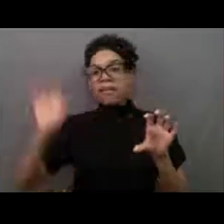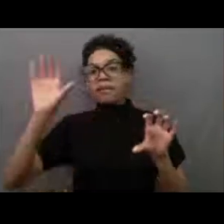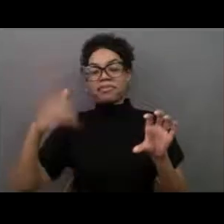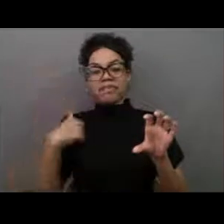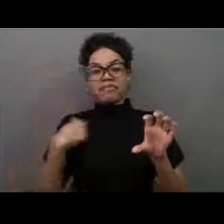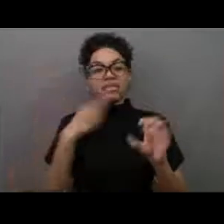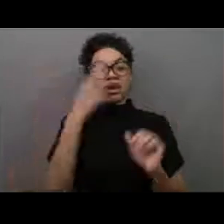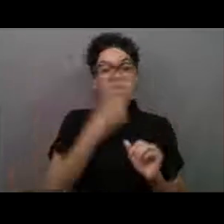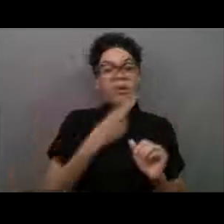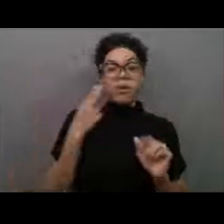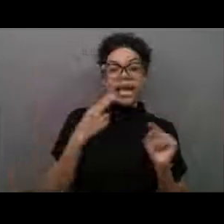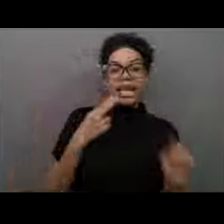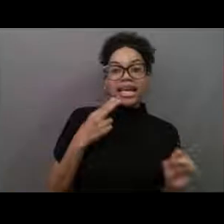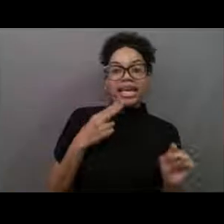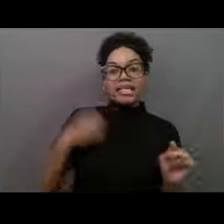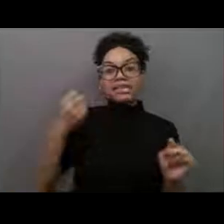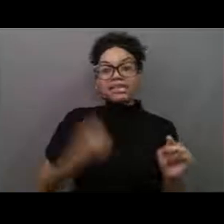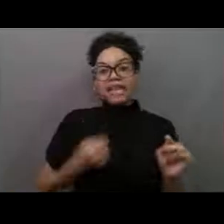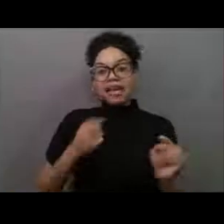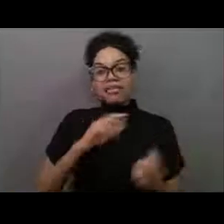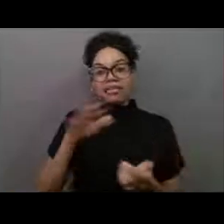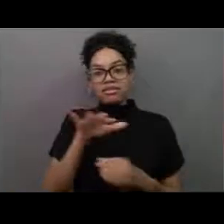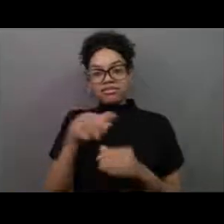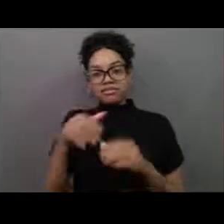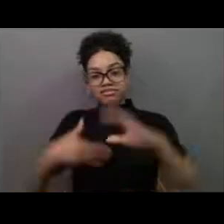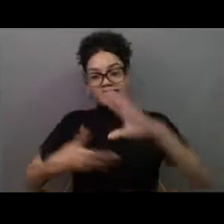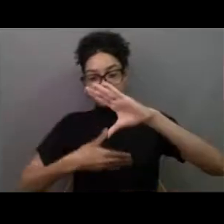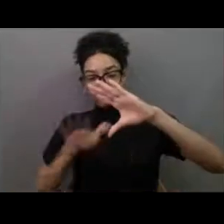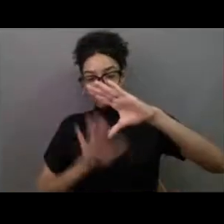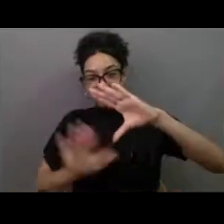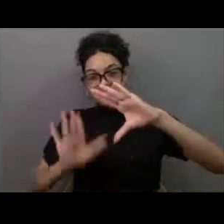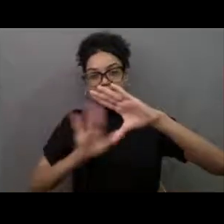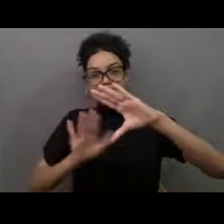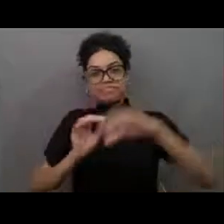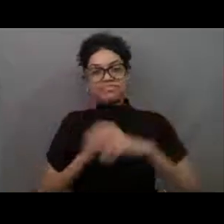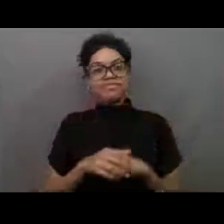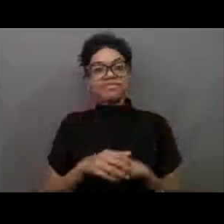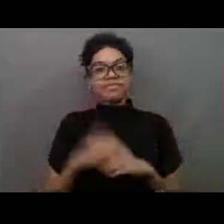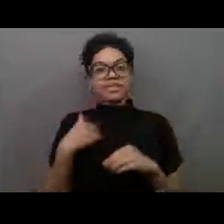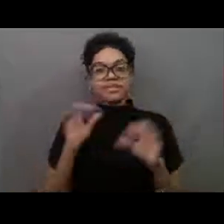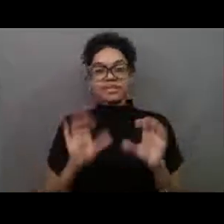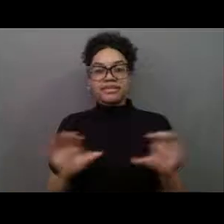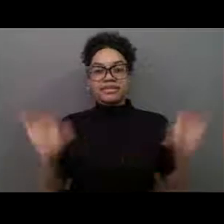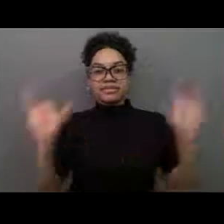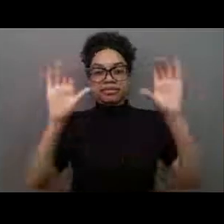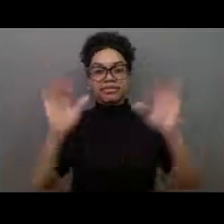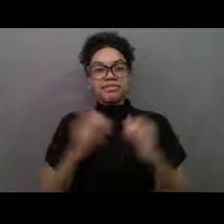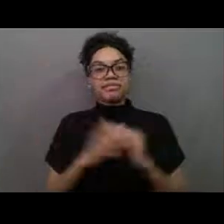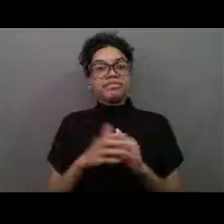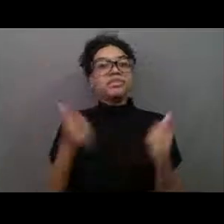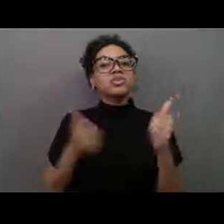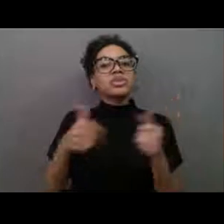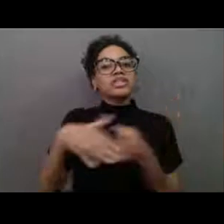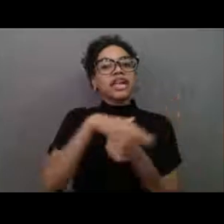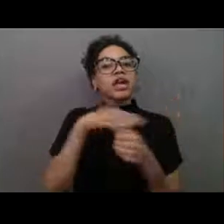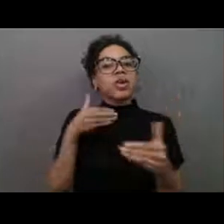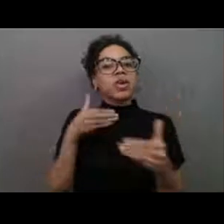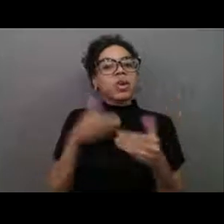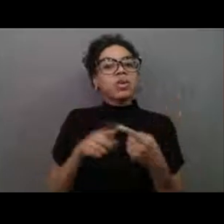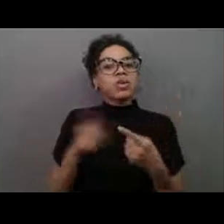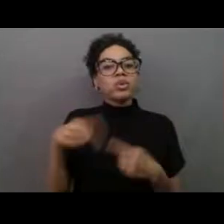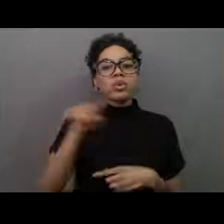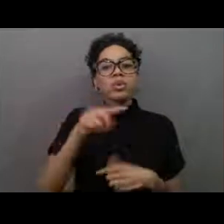South Pacific near American Samoa. But what I want to know is which sanctuary is closest to you. So go ahead and write that in the